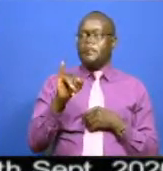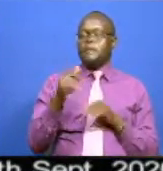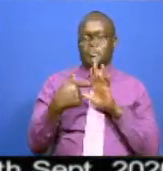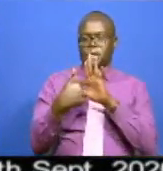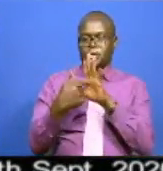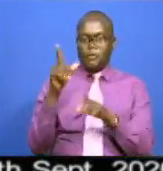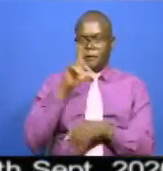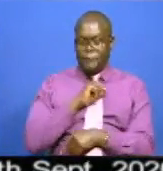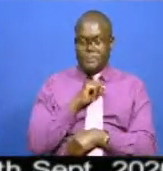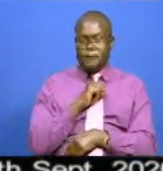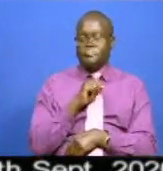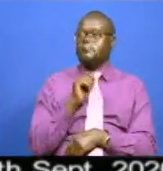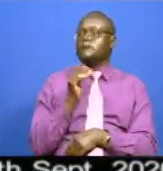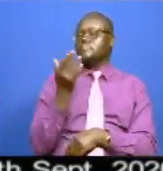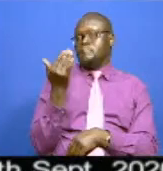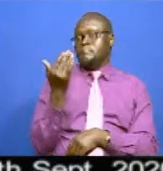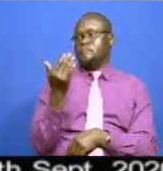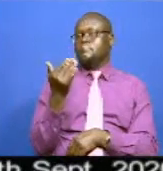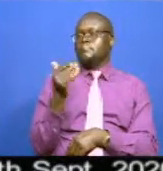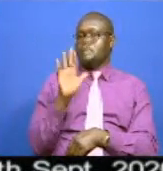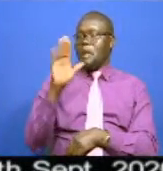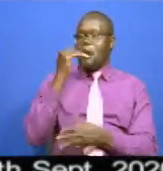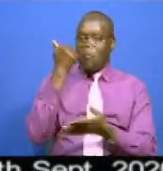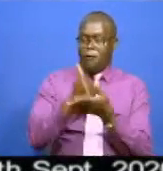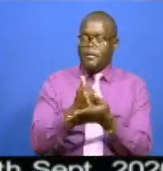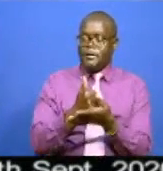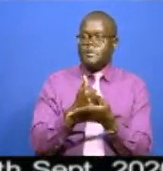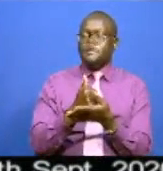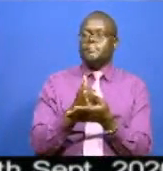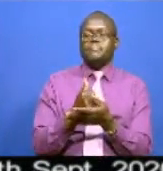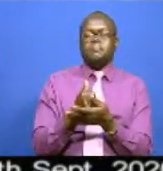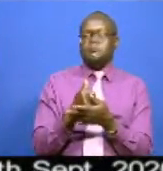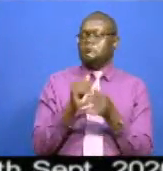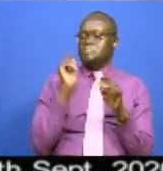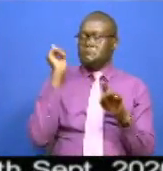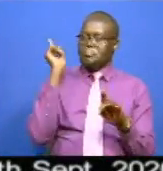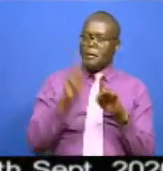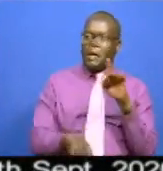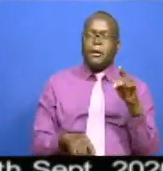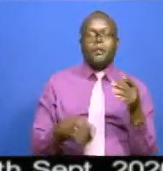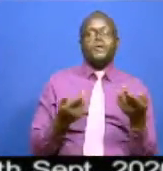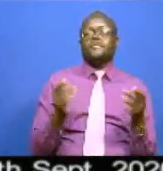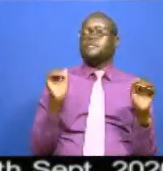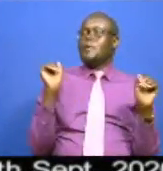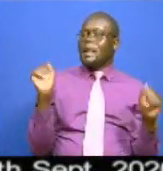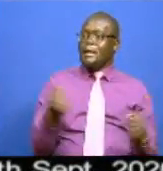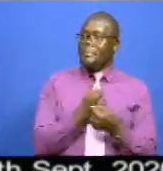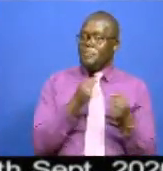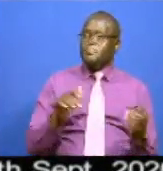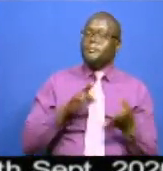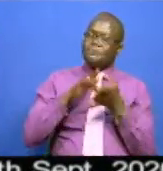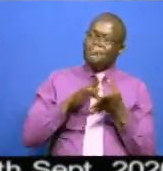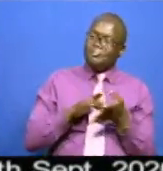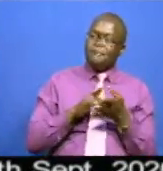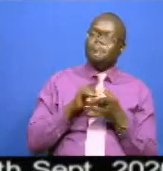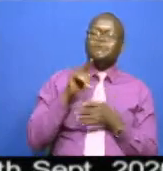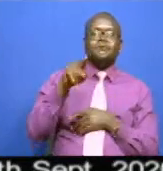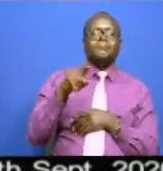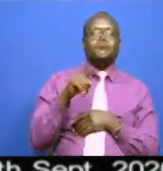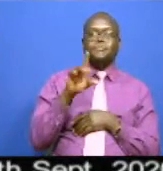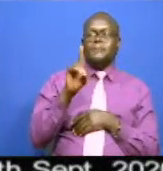indicated that his office was unable, I emphasize here,